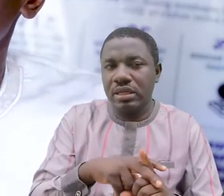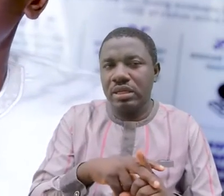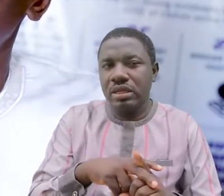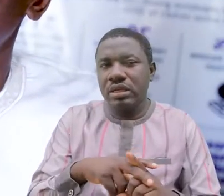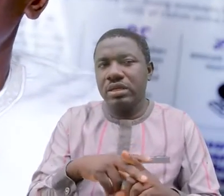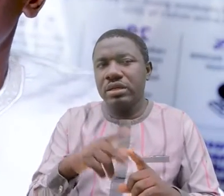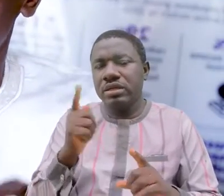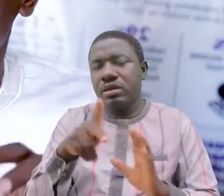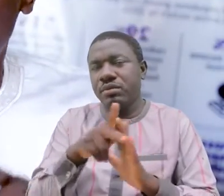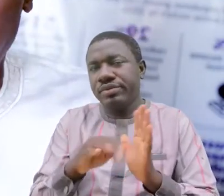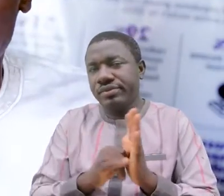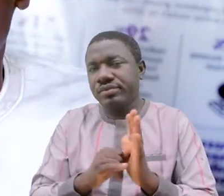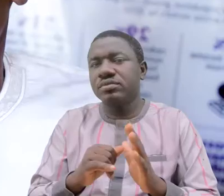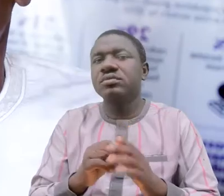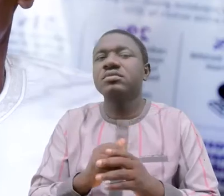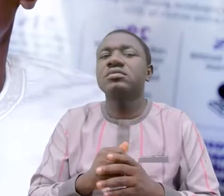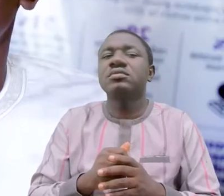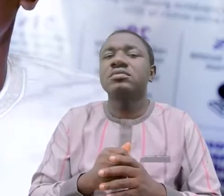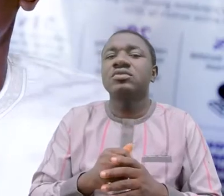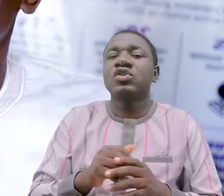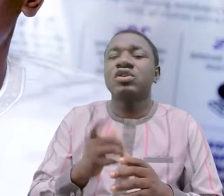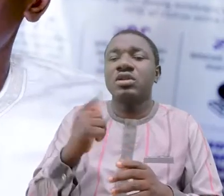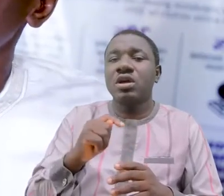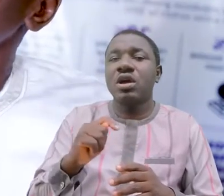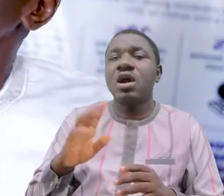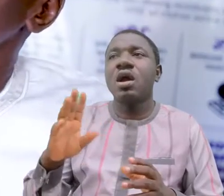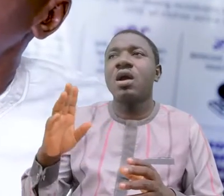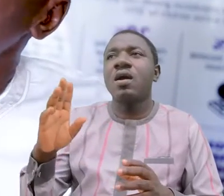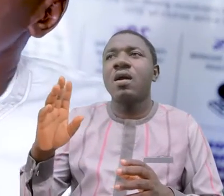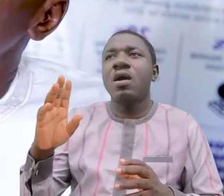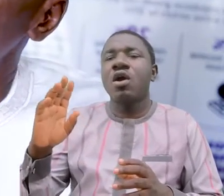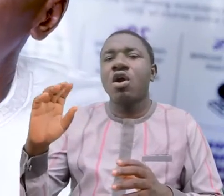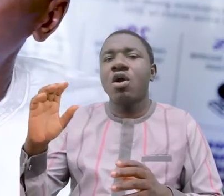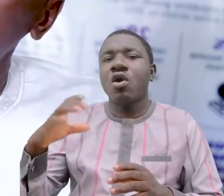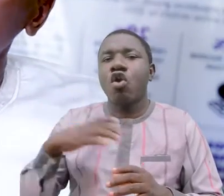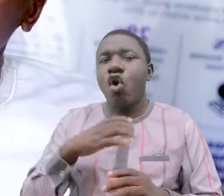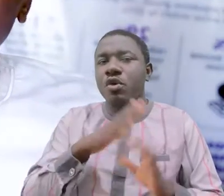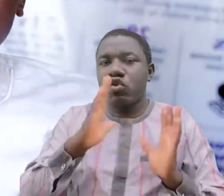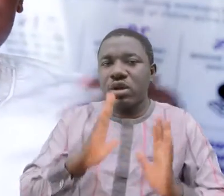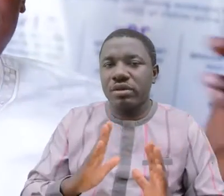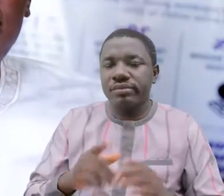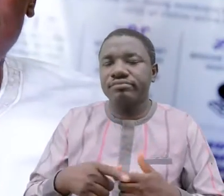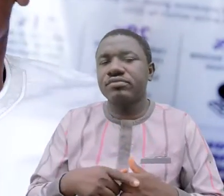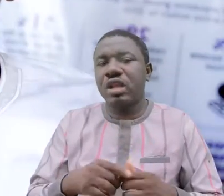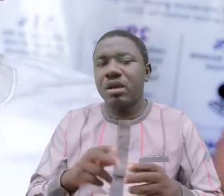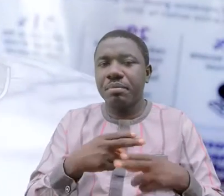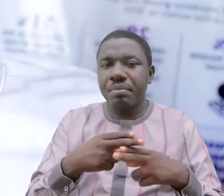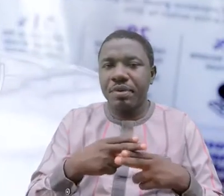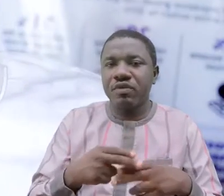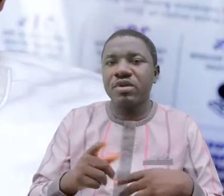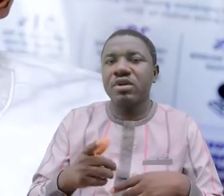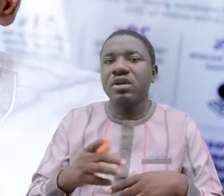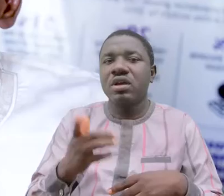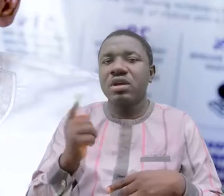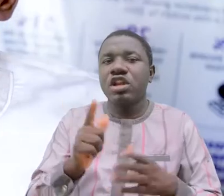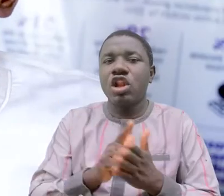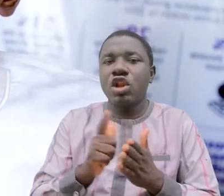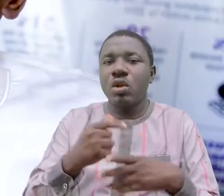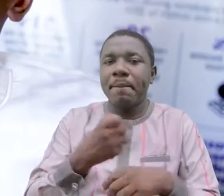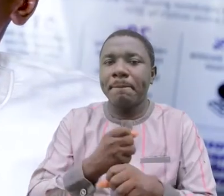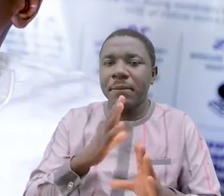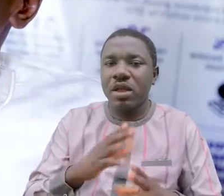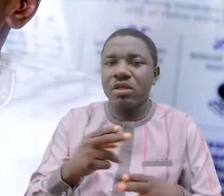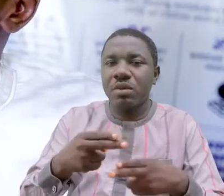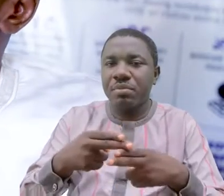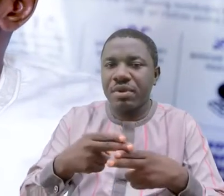involved in the policy. So their commissioners were being briefed, the legislators were being briefed on such